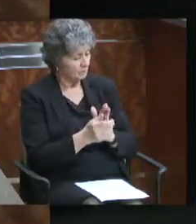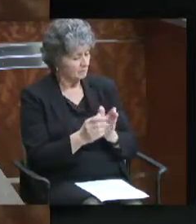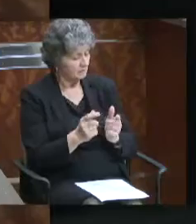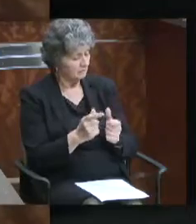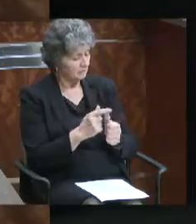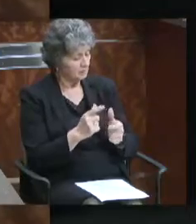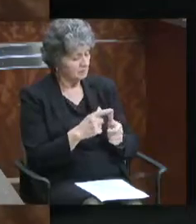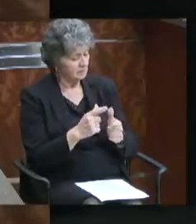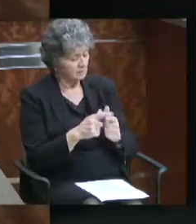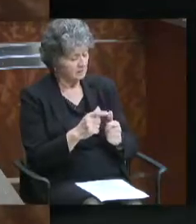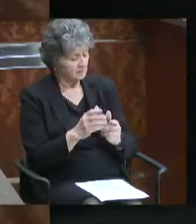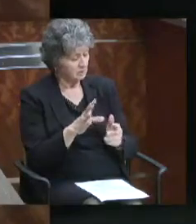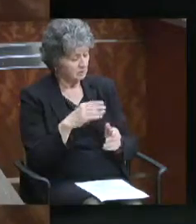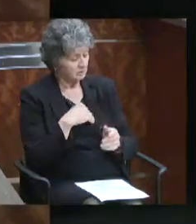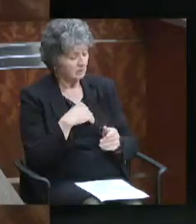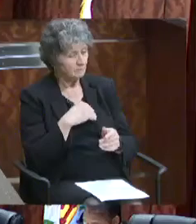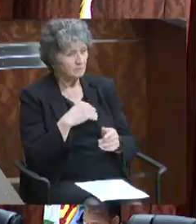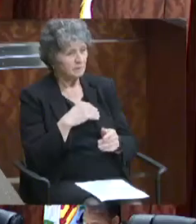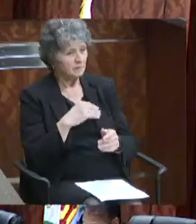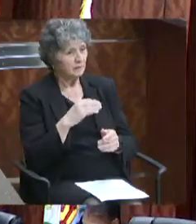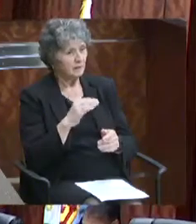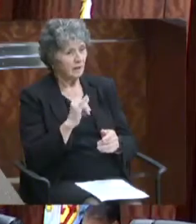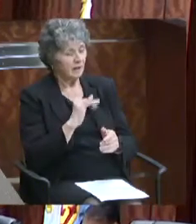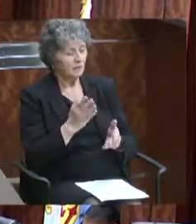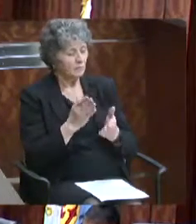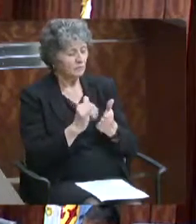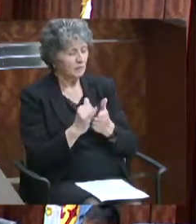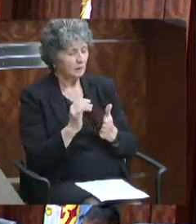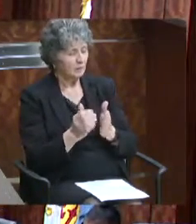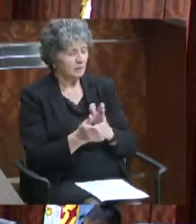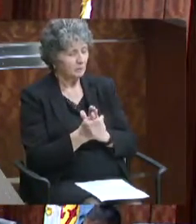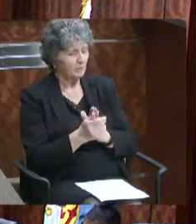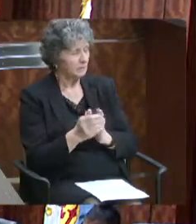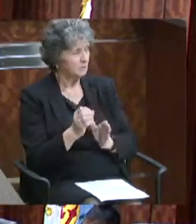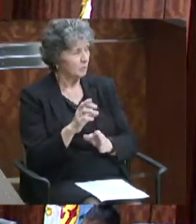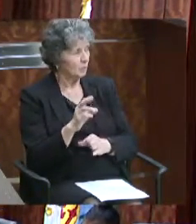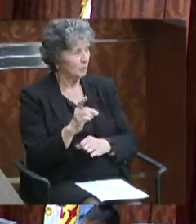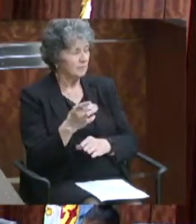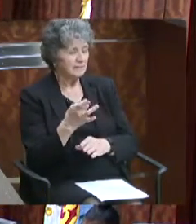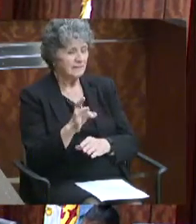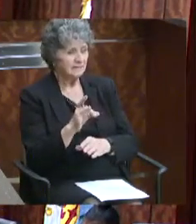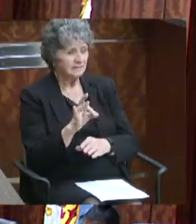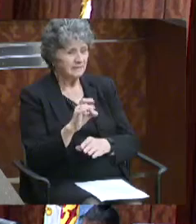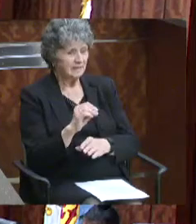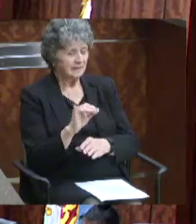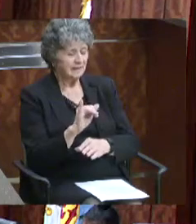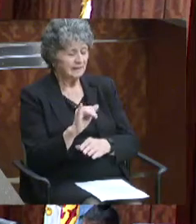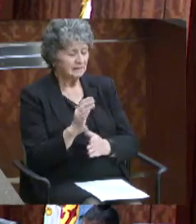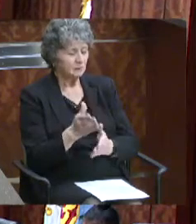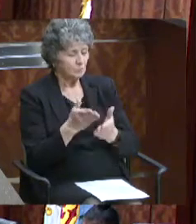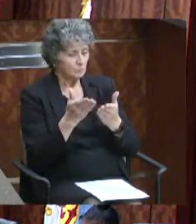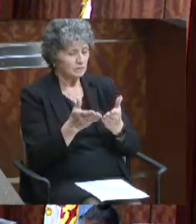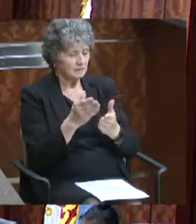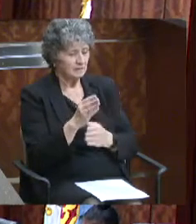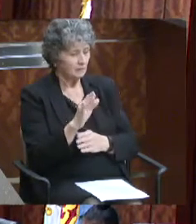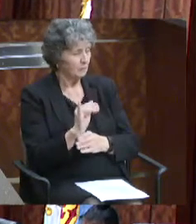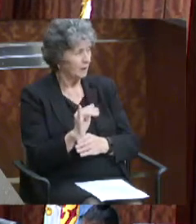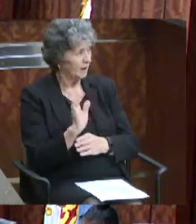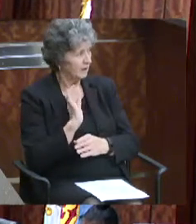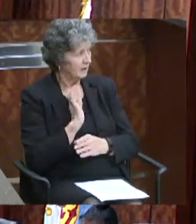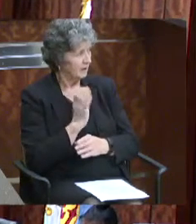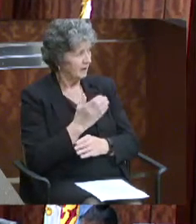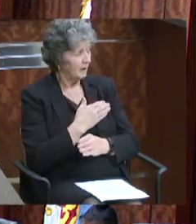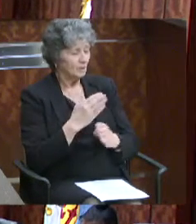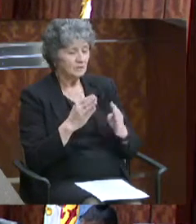President, I move that we amend ordinance number 1880 as presented by our city